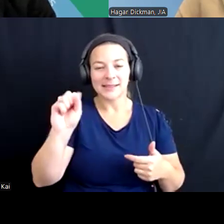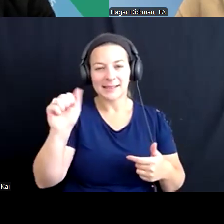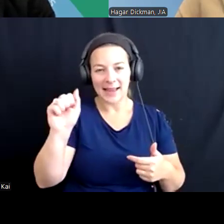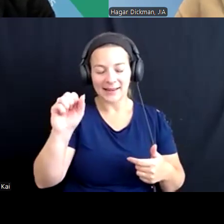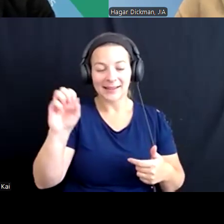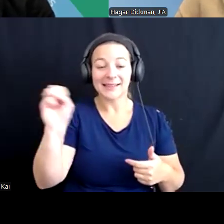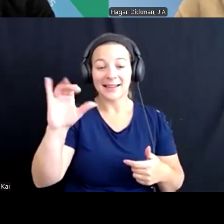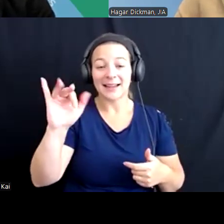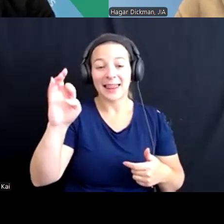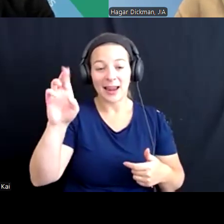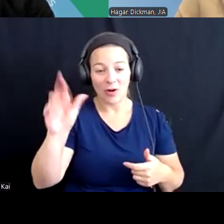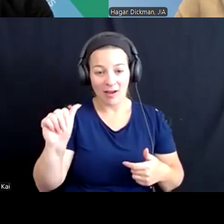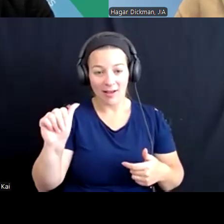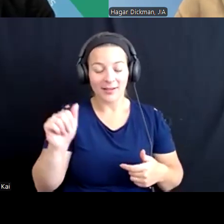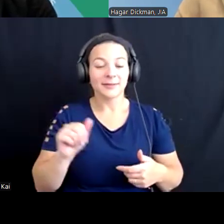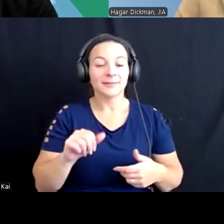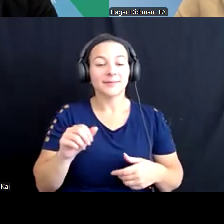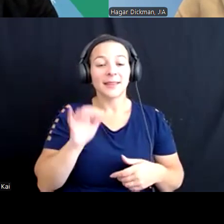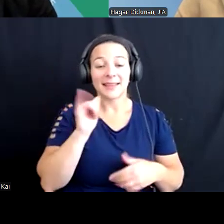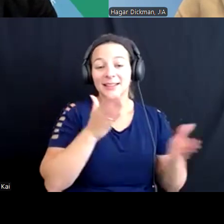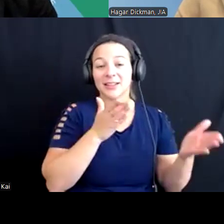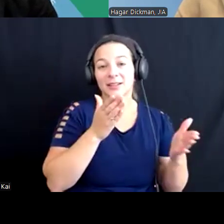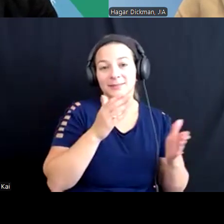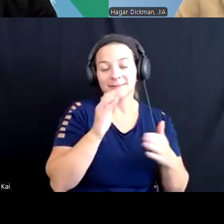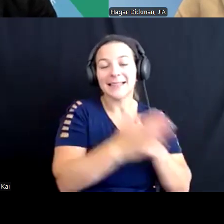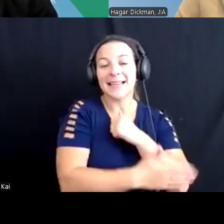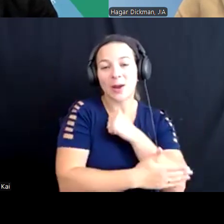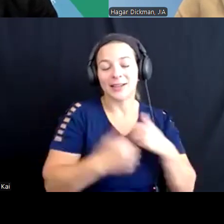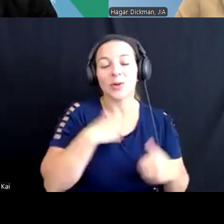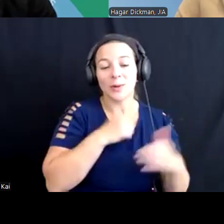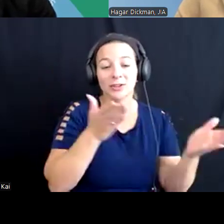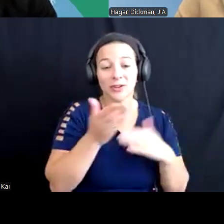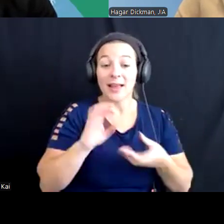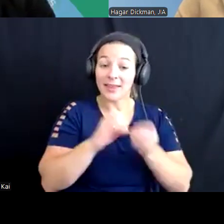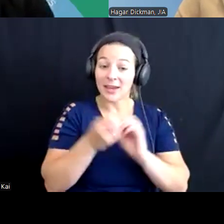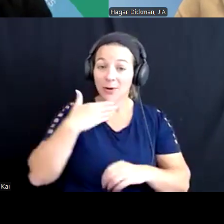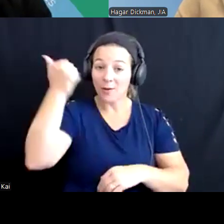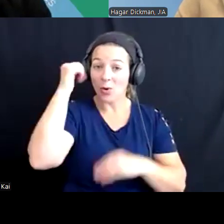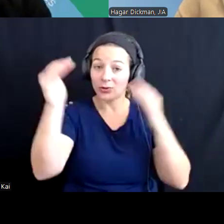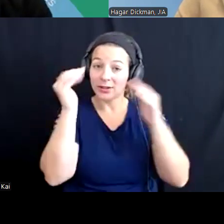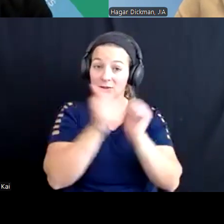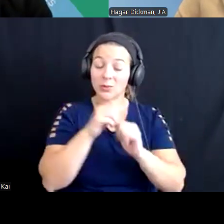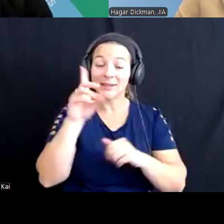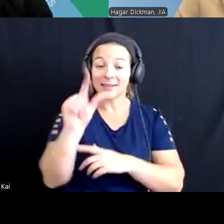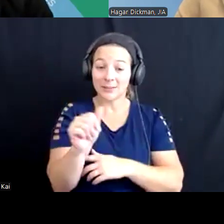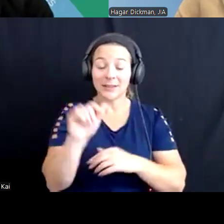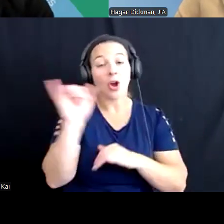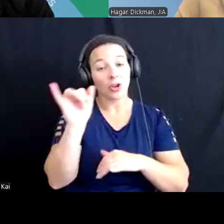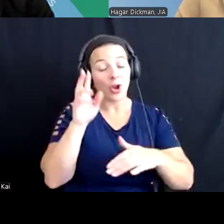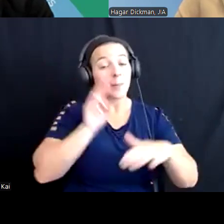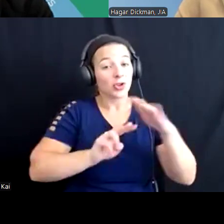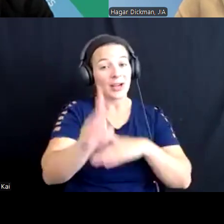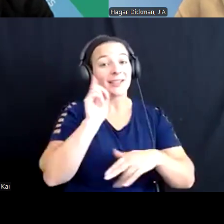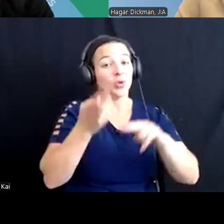that SVLC serves. The number of older adults with disabilities is also projected to increase